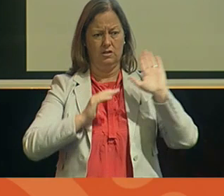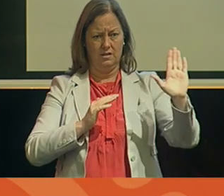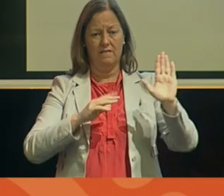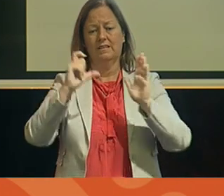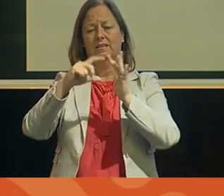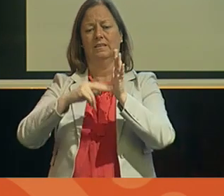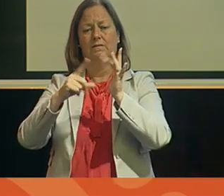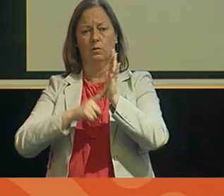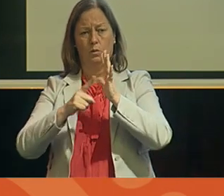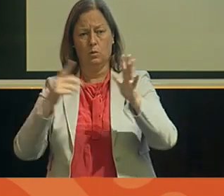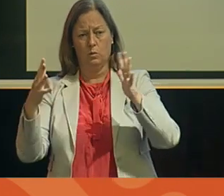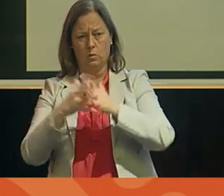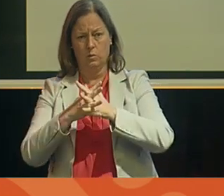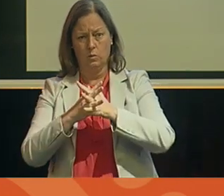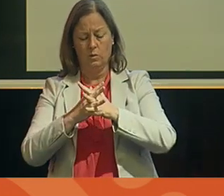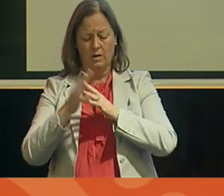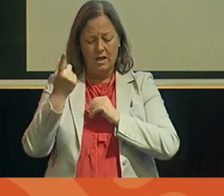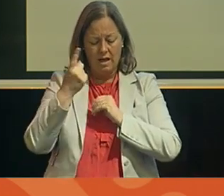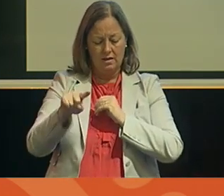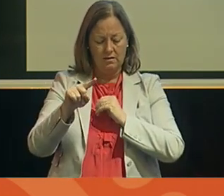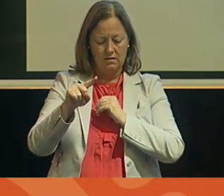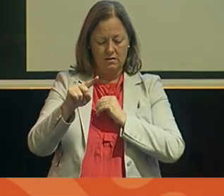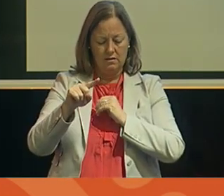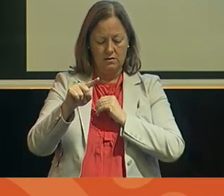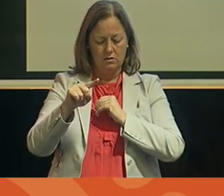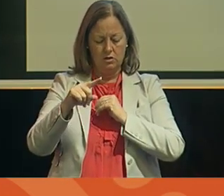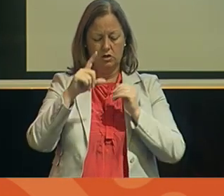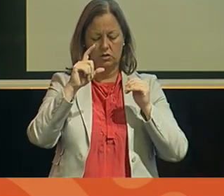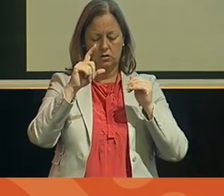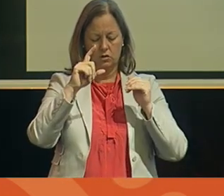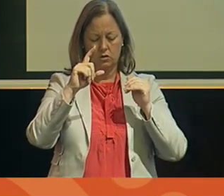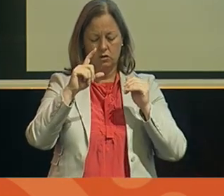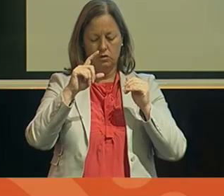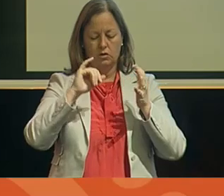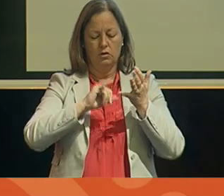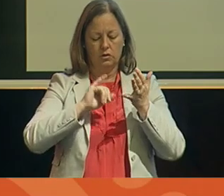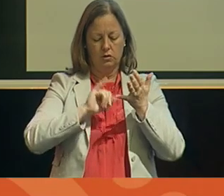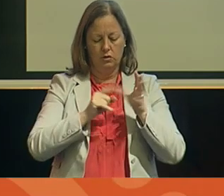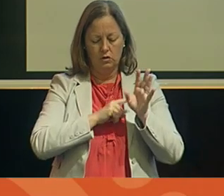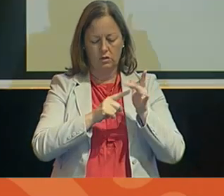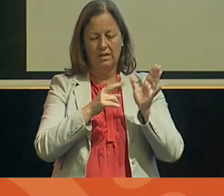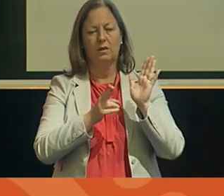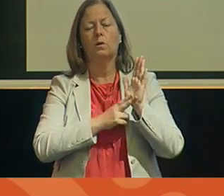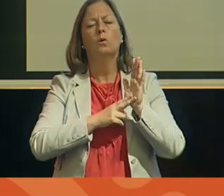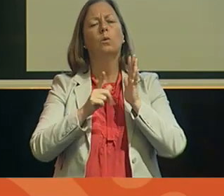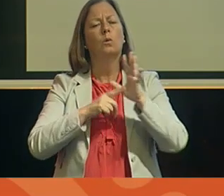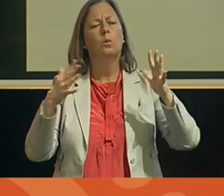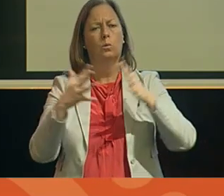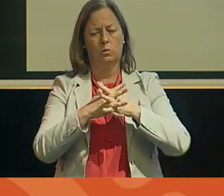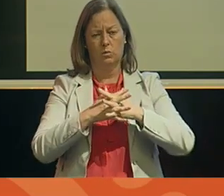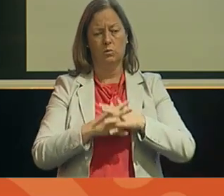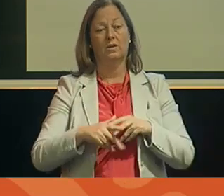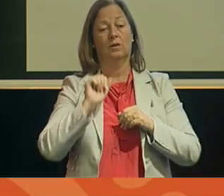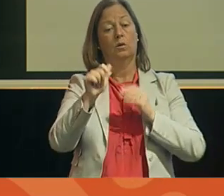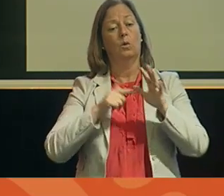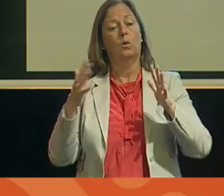law and the Sharia law. As I pointed there, the civil law is based on criminal laws, and the Sharia law